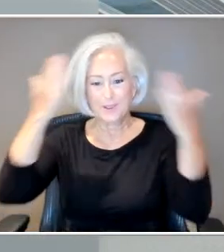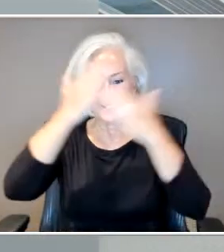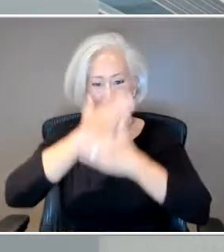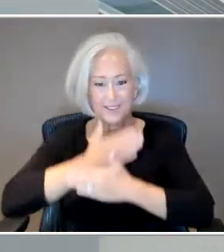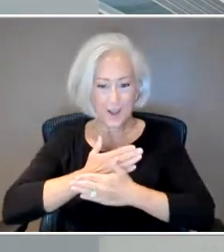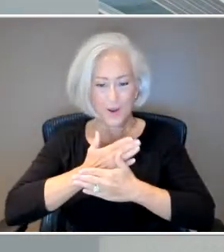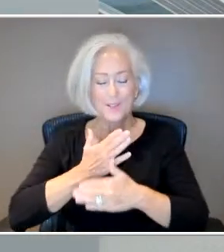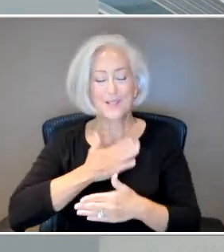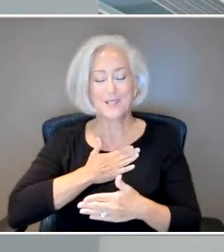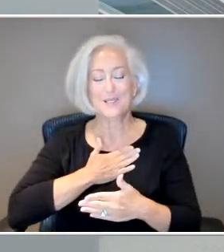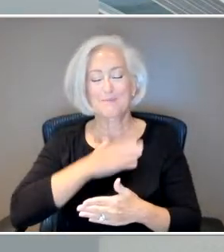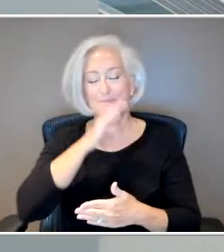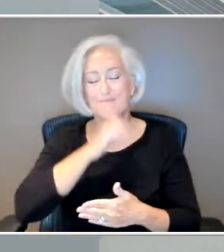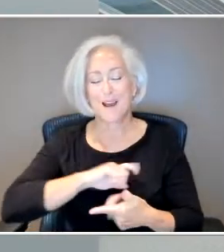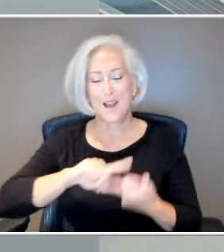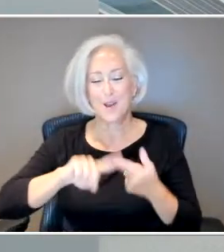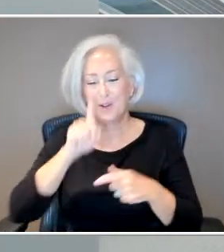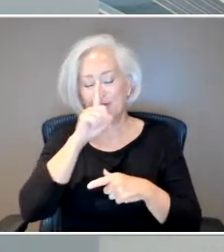t-shirts.